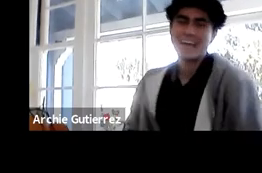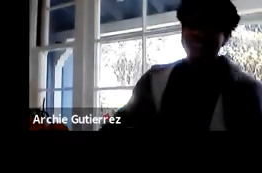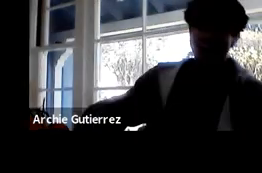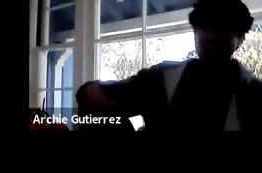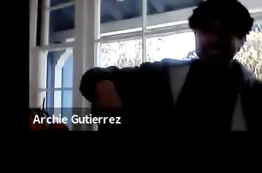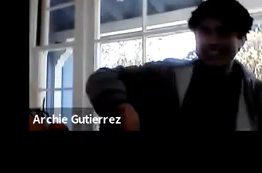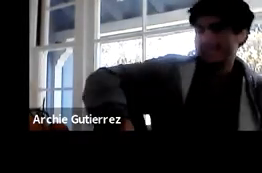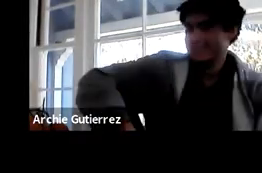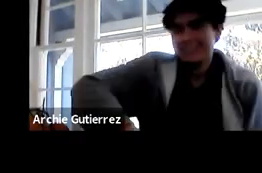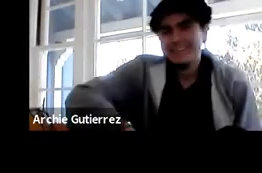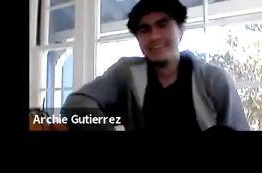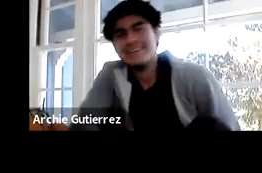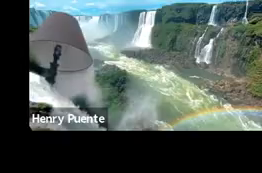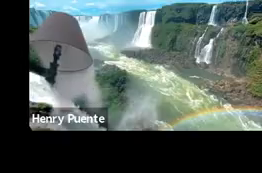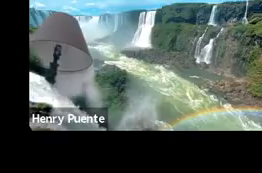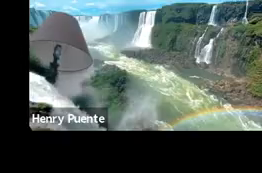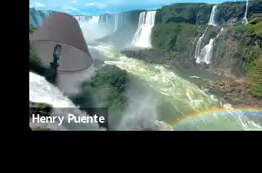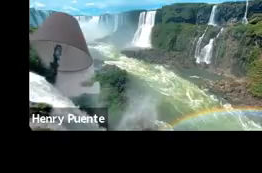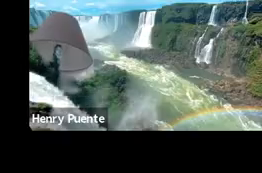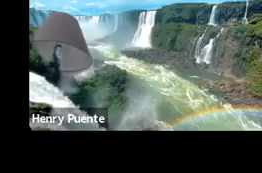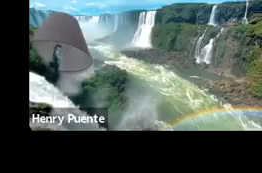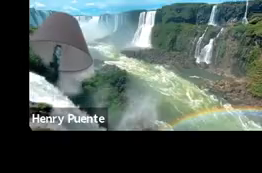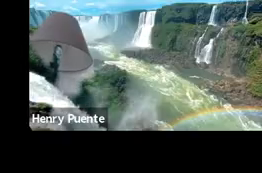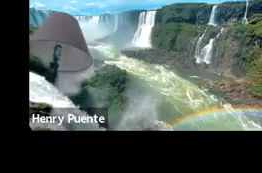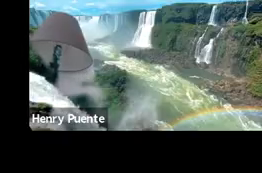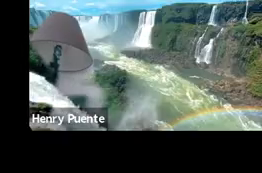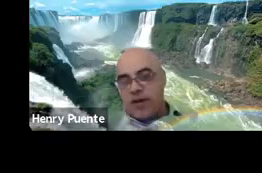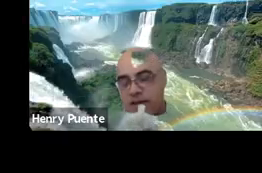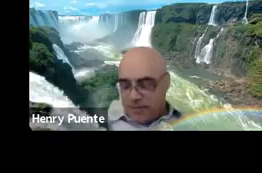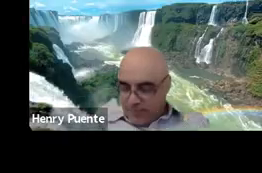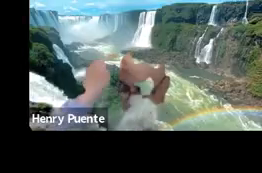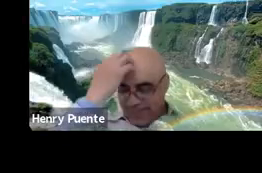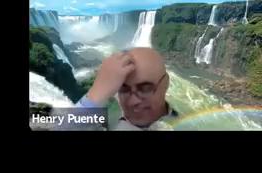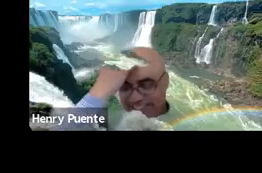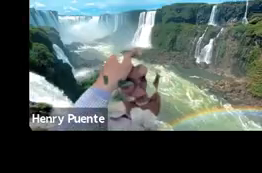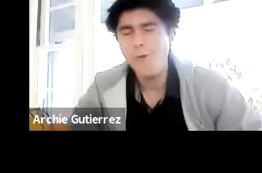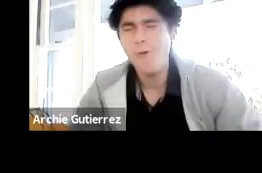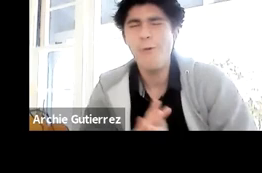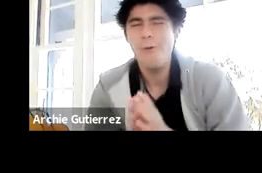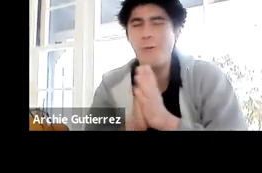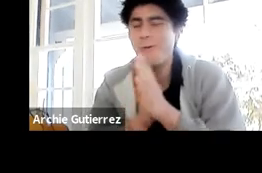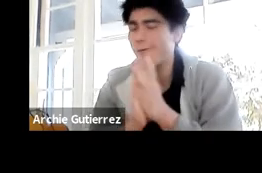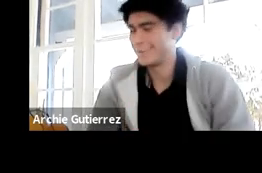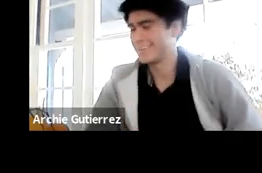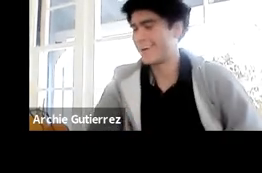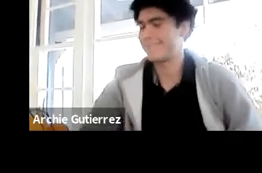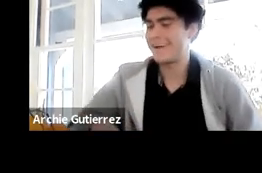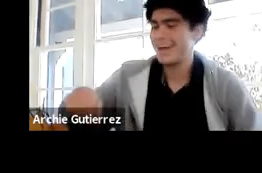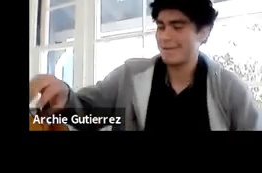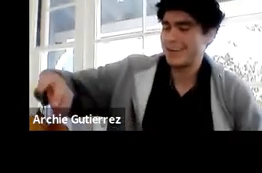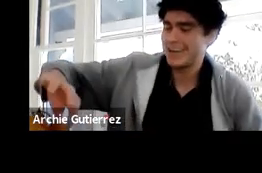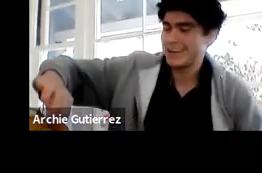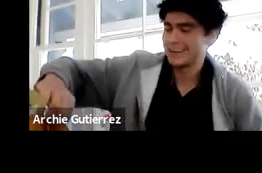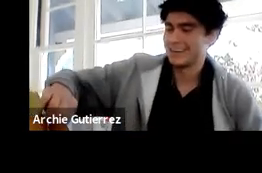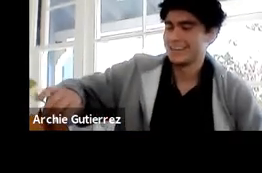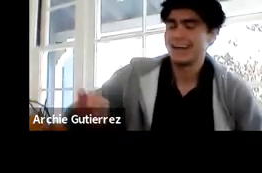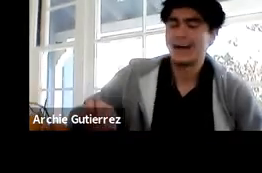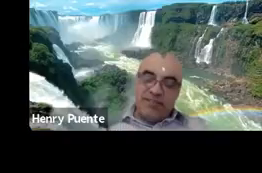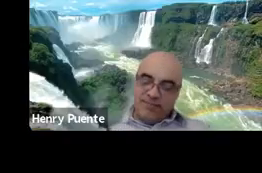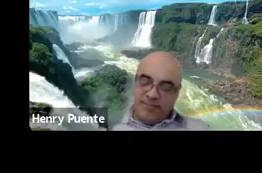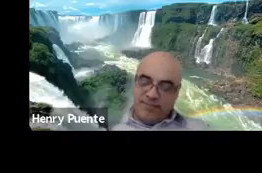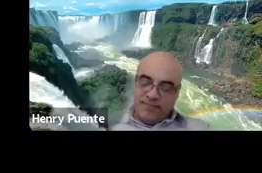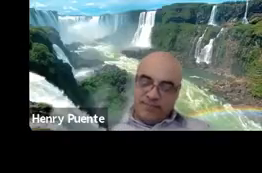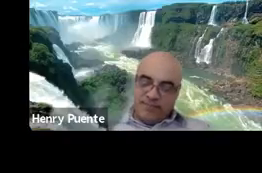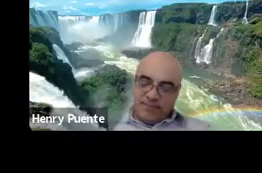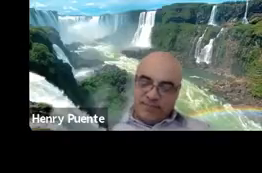Congrats, man. That's awesome. Yeah, hopefully he arrives during spring break. Ooh! All right, man. Yeah. I